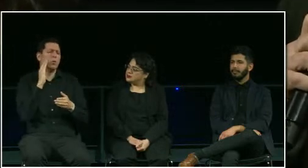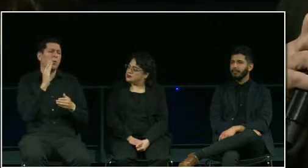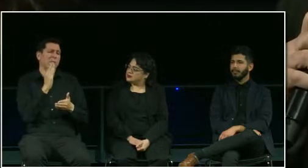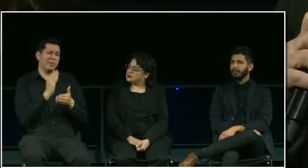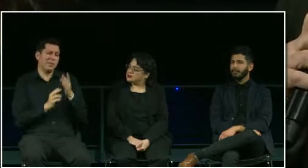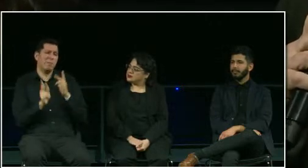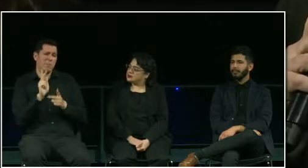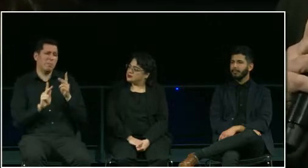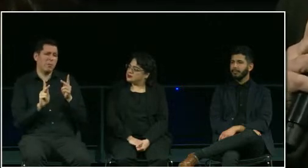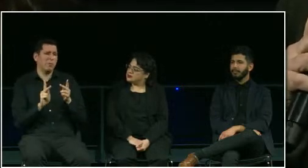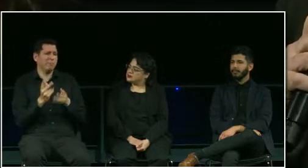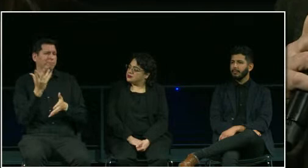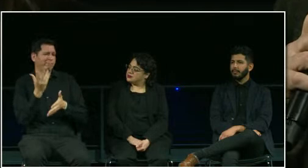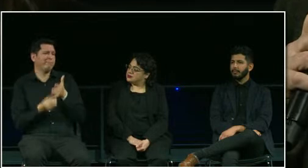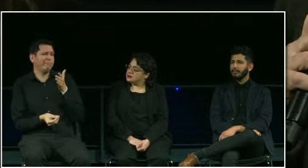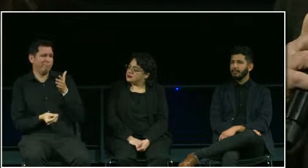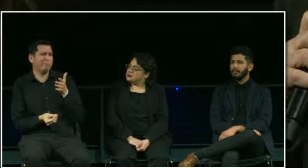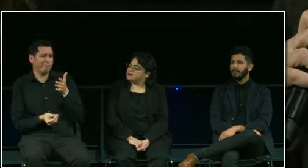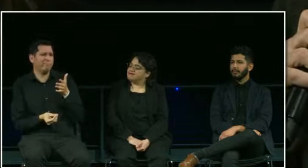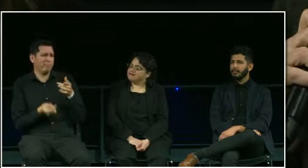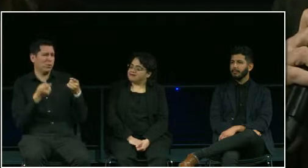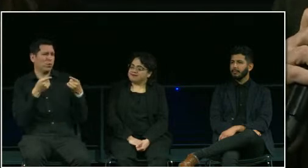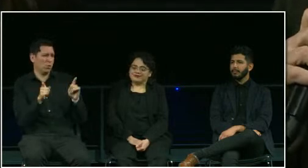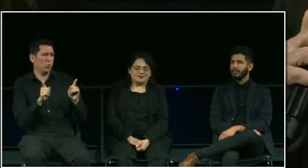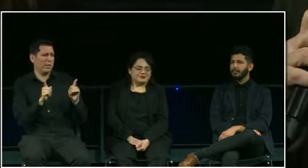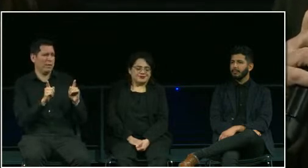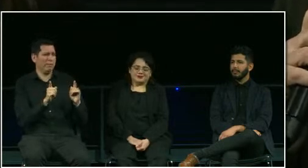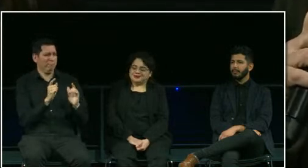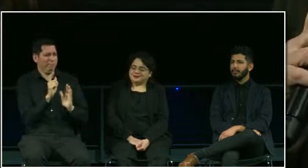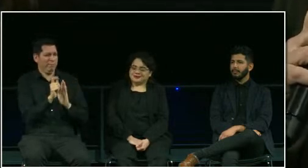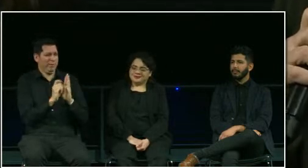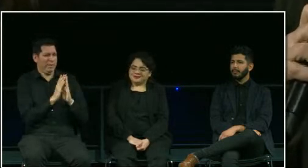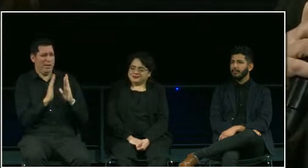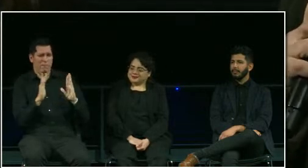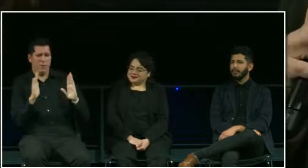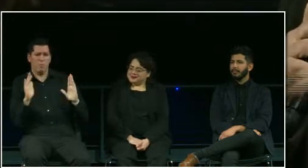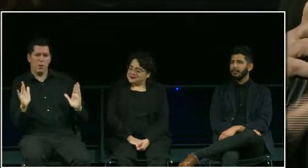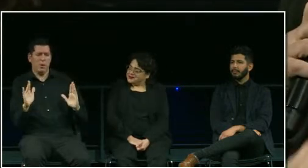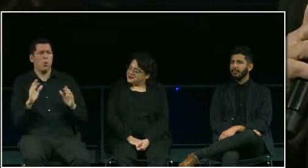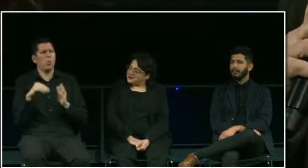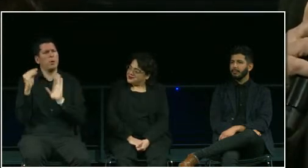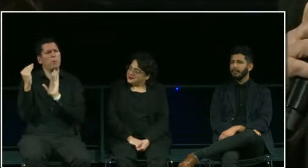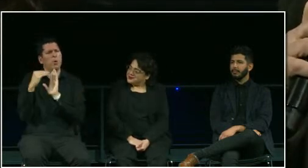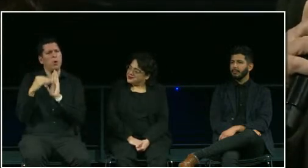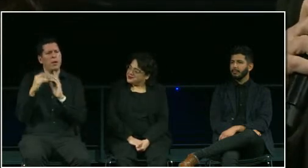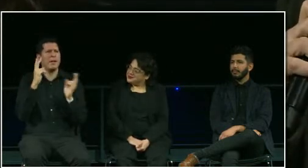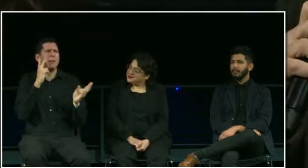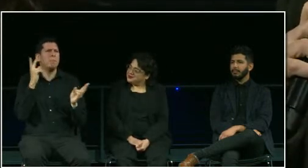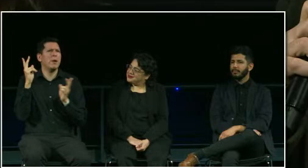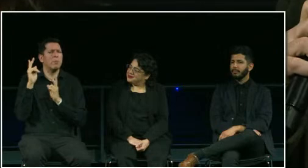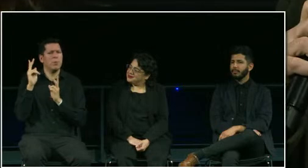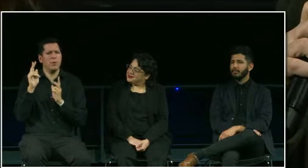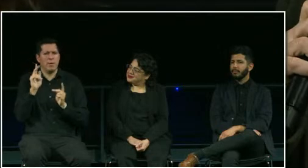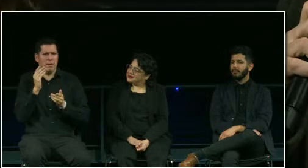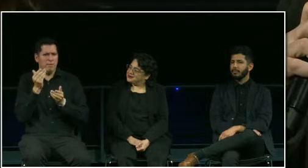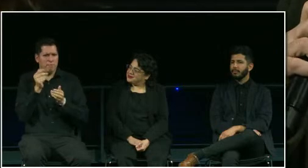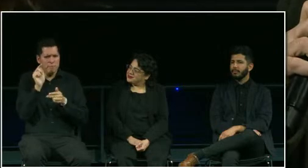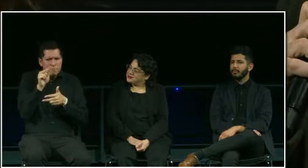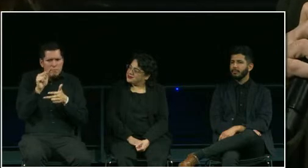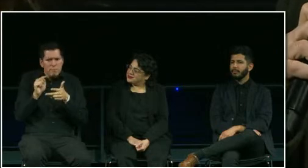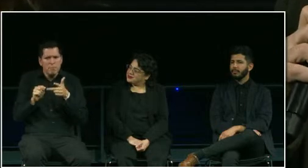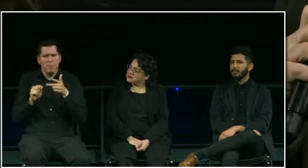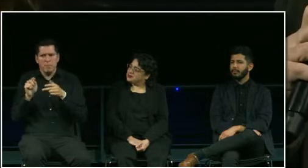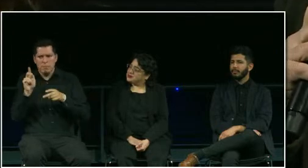passed, you know, during this period, and we were gonna put in memory of a few people, and then we started reaching out to the crew to see if there was